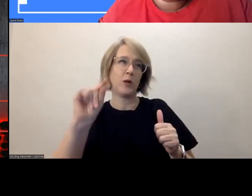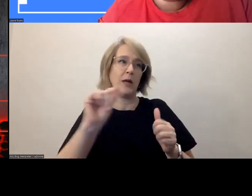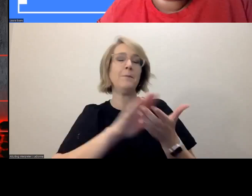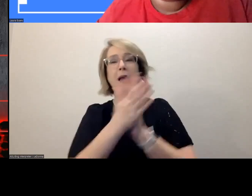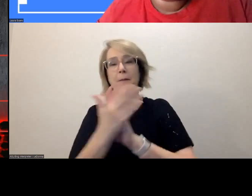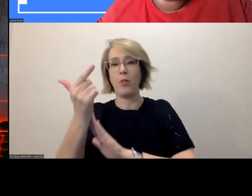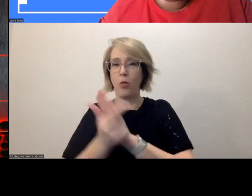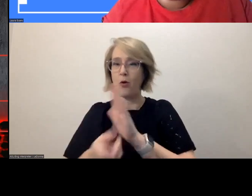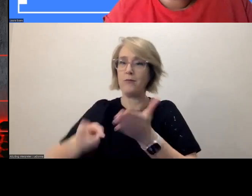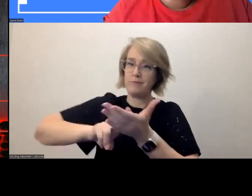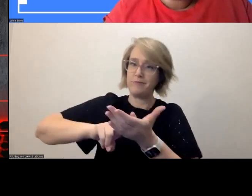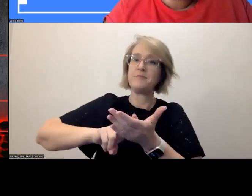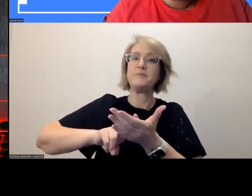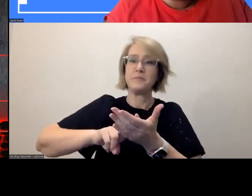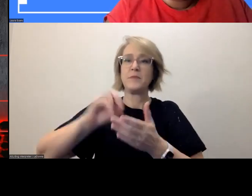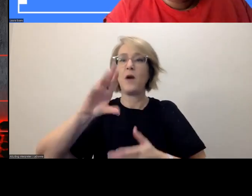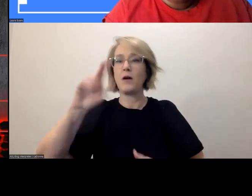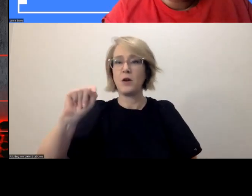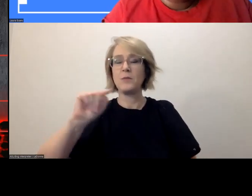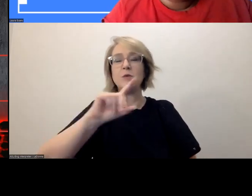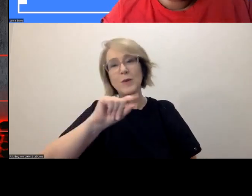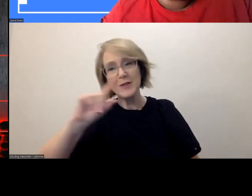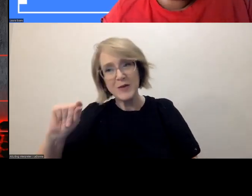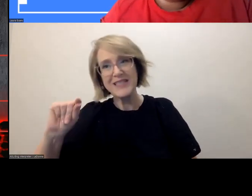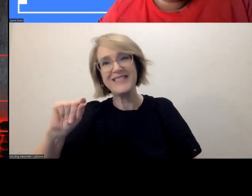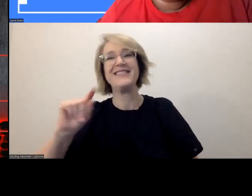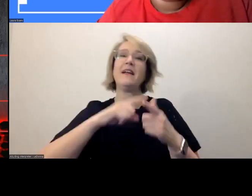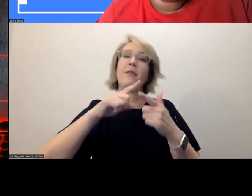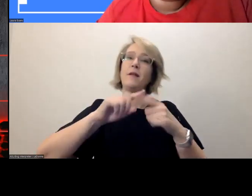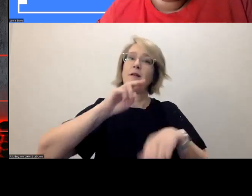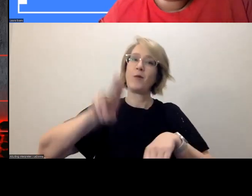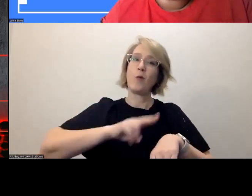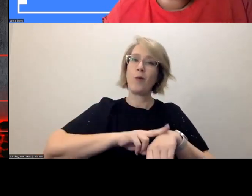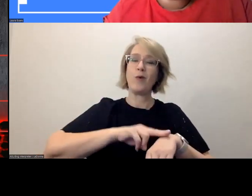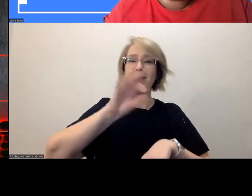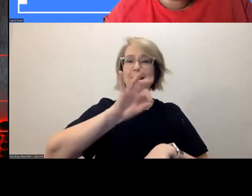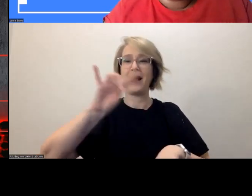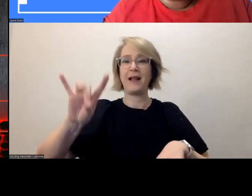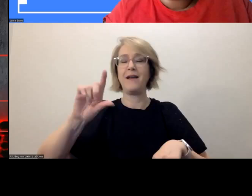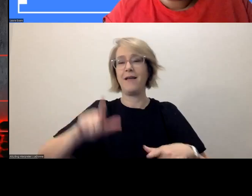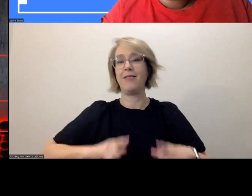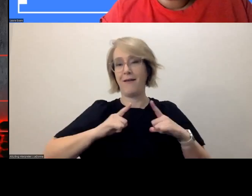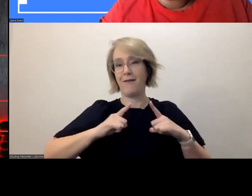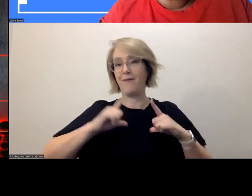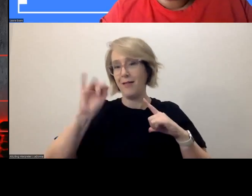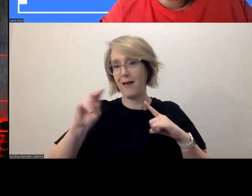law, was signed by the then president in October 2020. And then, of course, the 988 Lifeline launched in